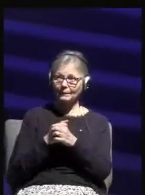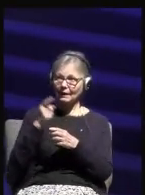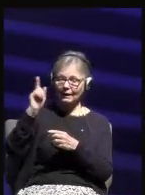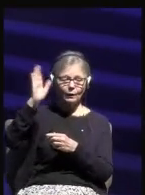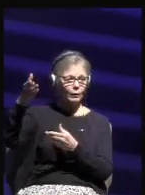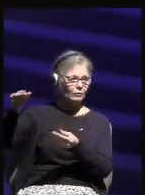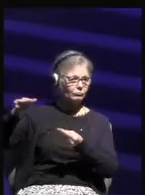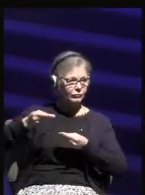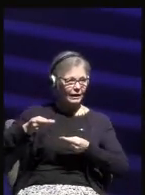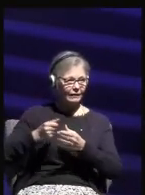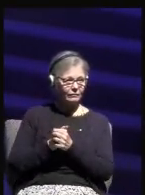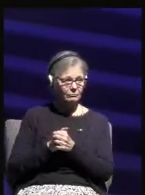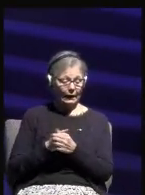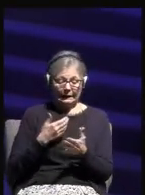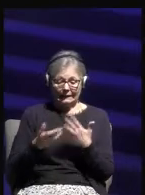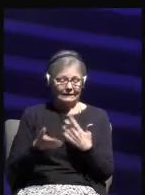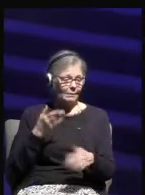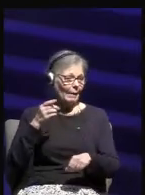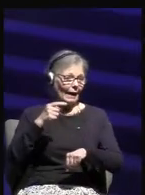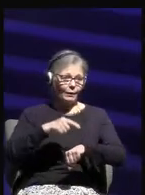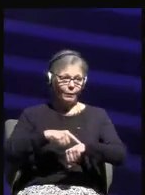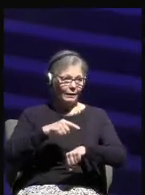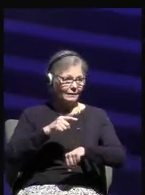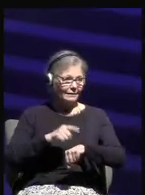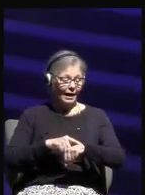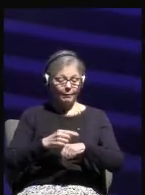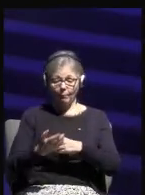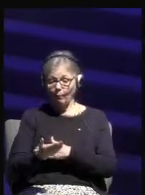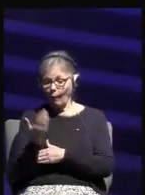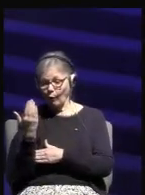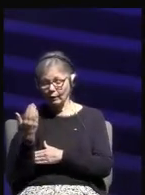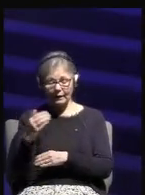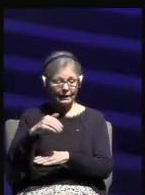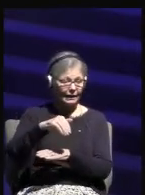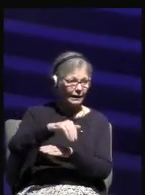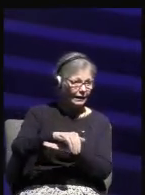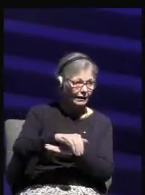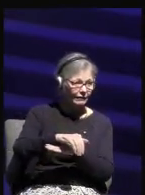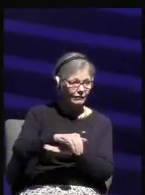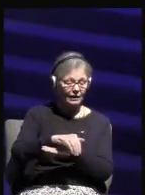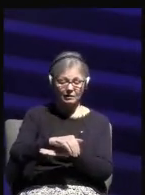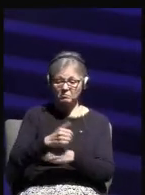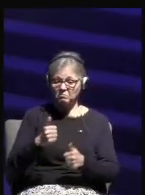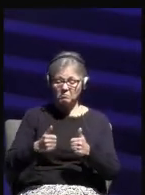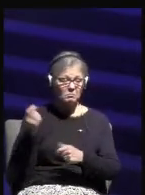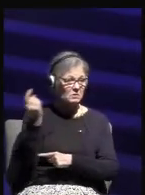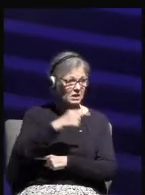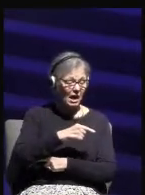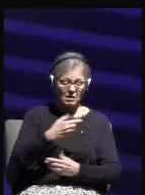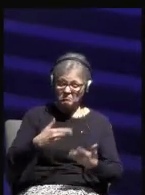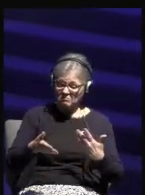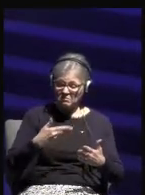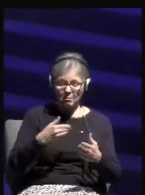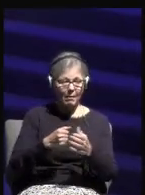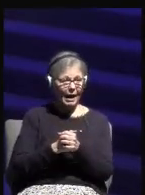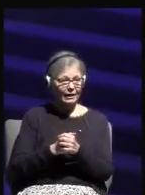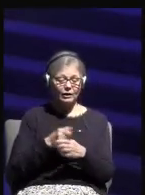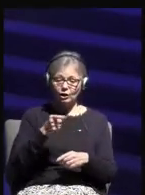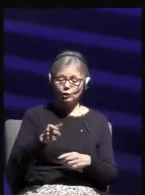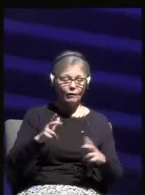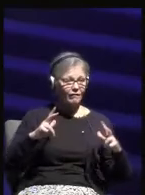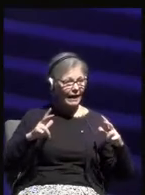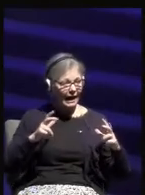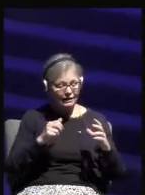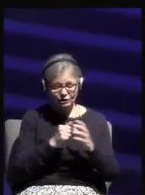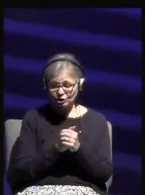what time in the morning it is or what time in the evening it is. It doesn't matter what day it is. It doesn't matter if you're on